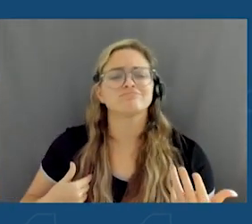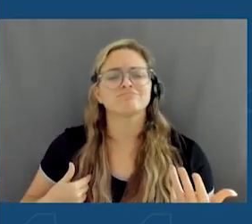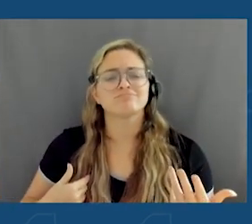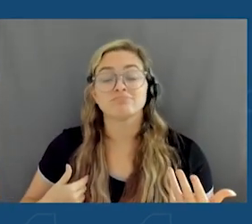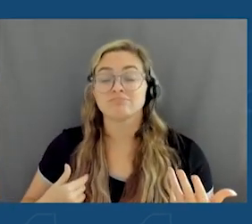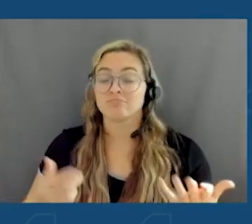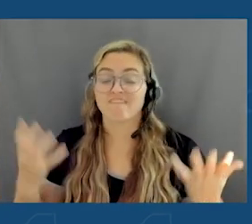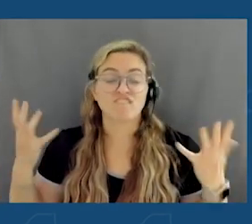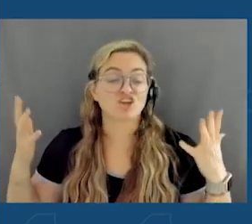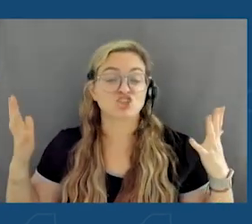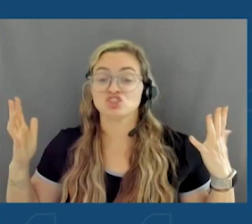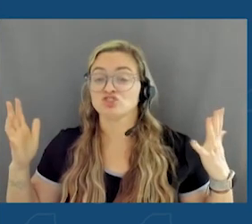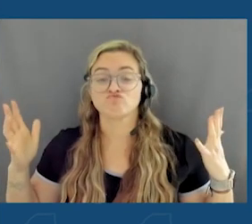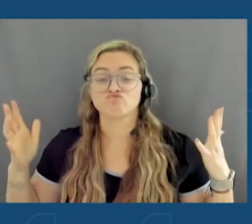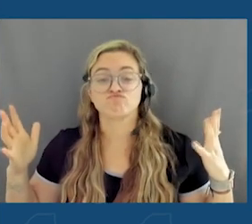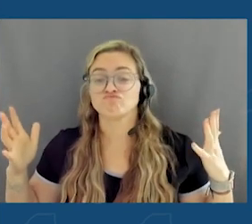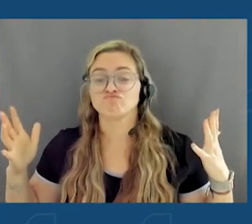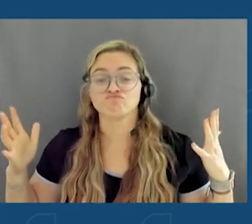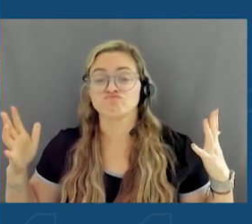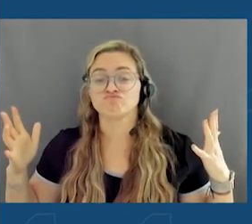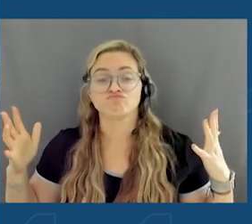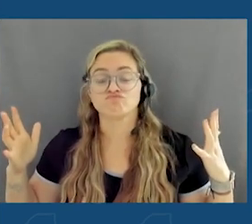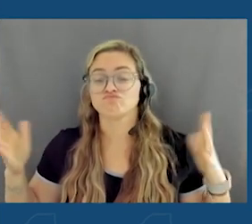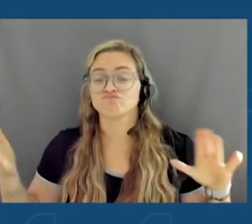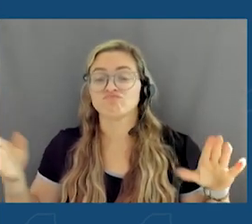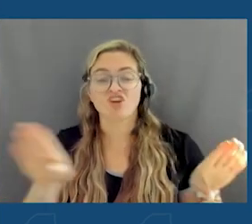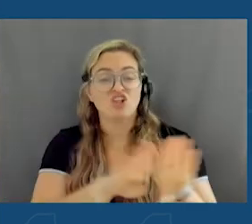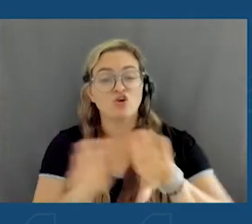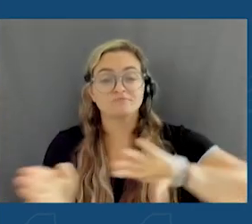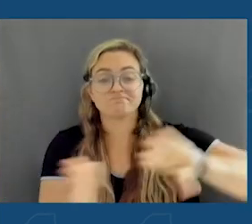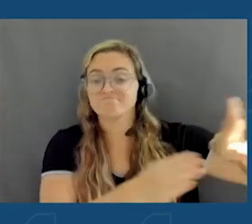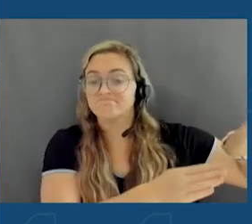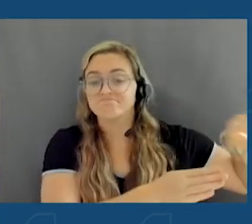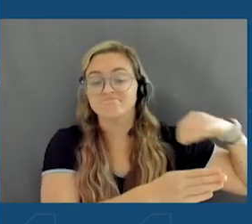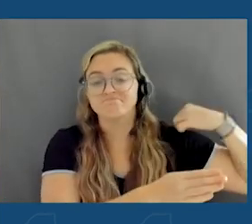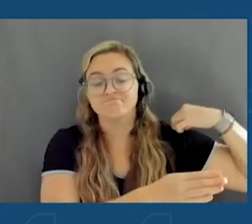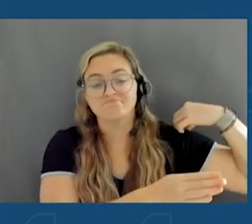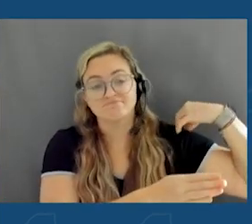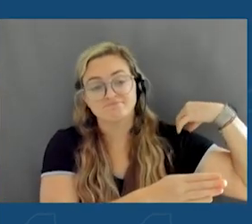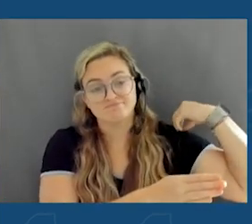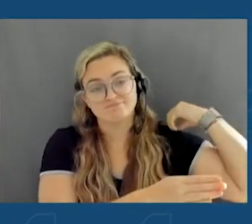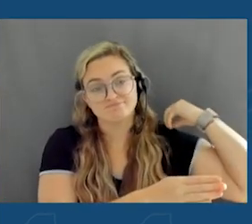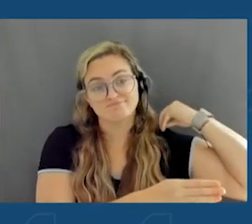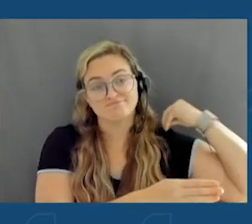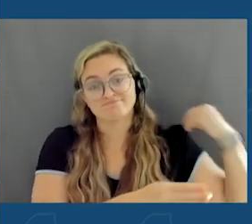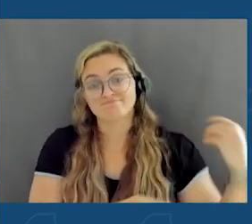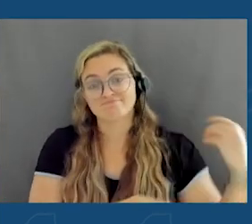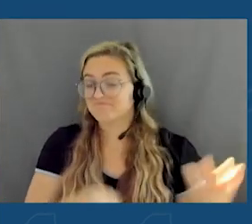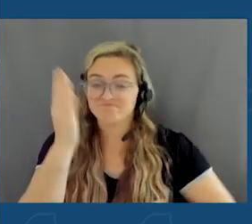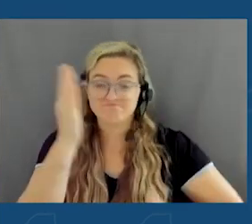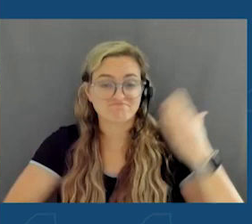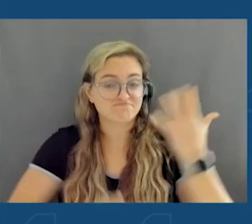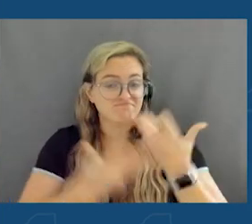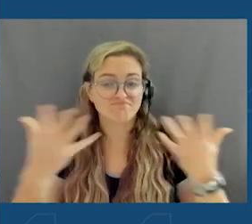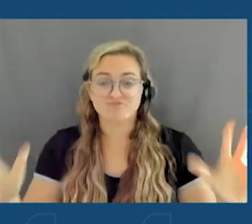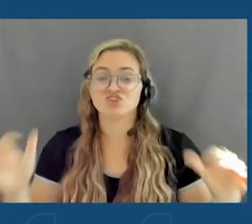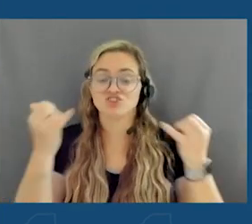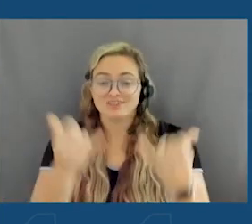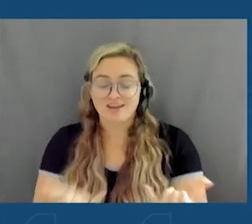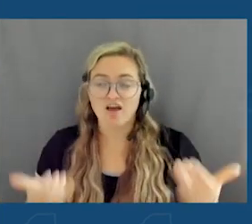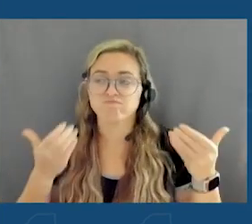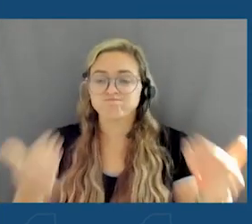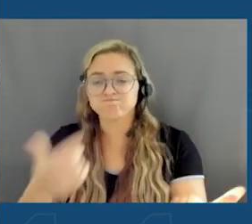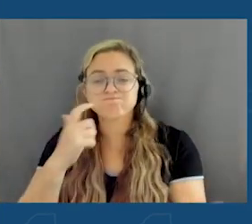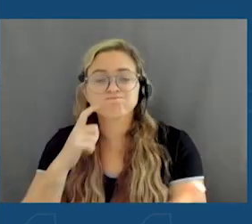that era is forever now closed. The curtain has dropped on that era. Now we're recognizing that